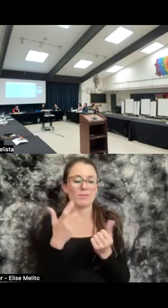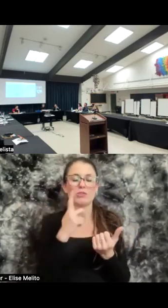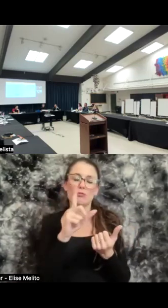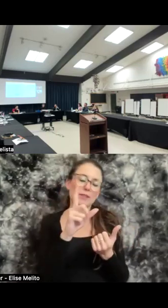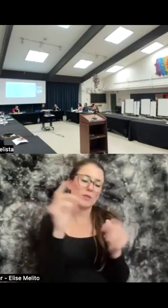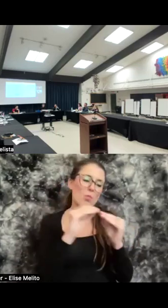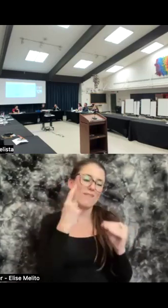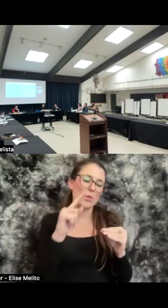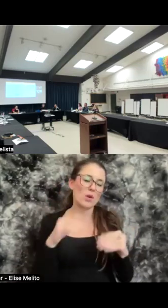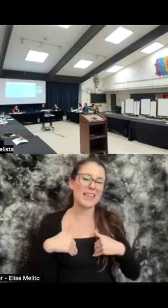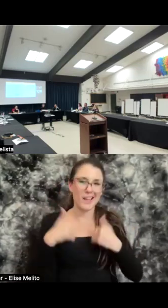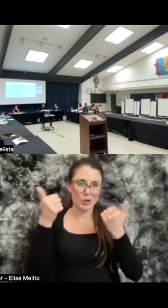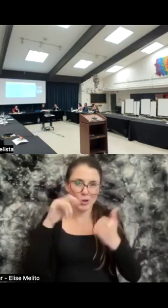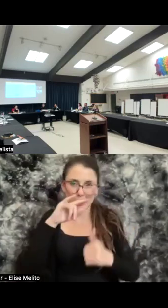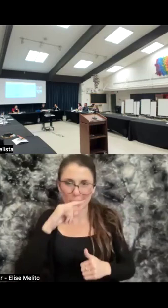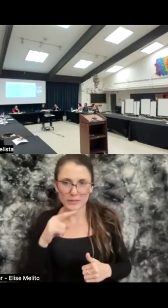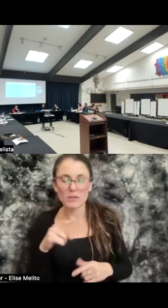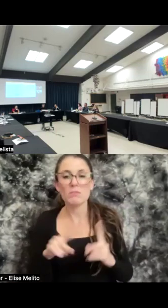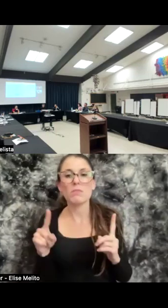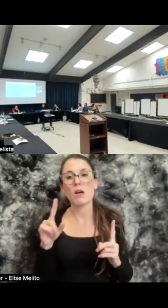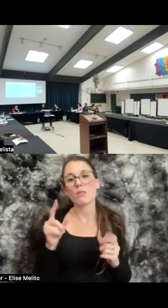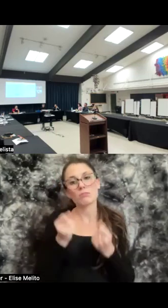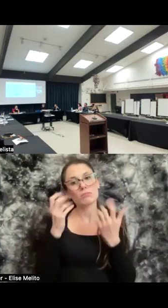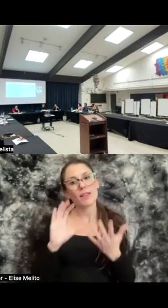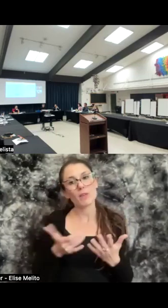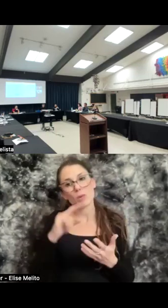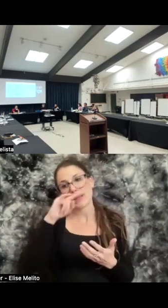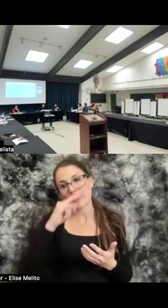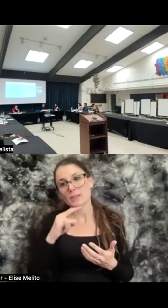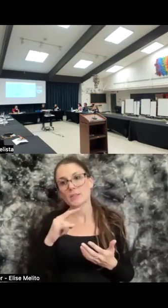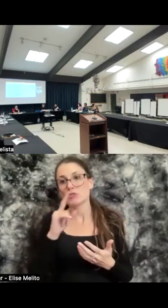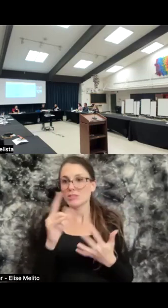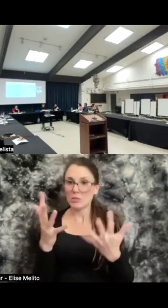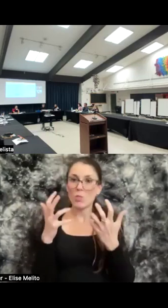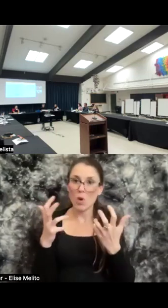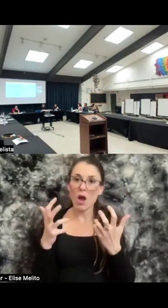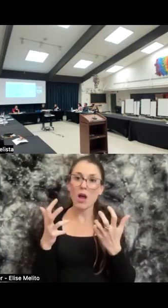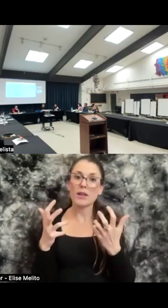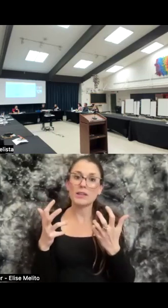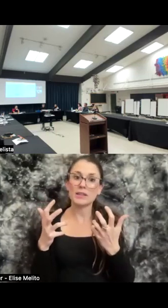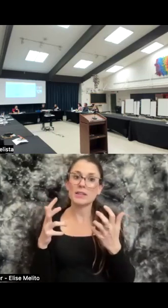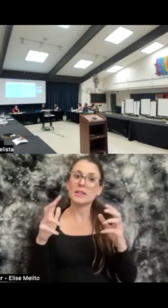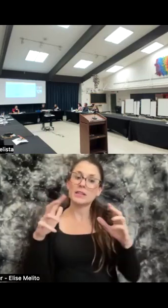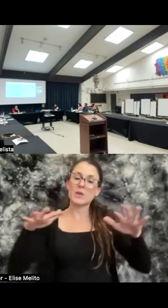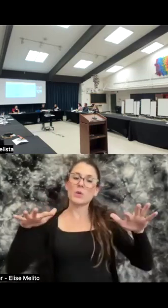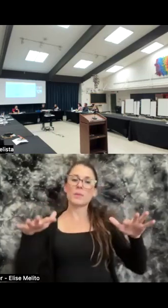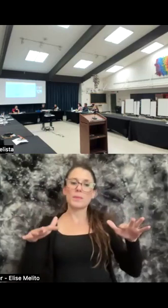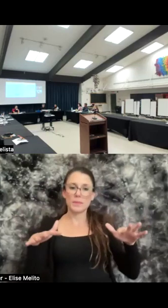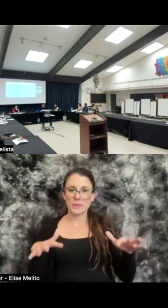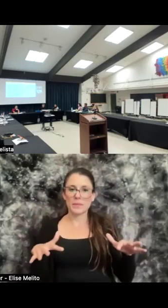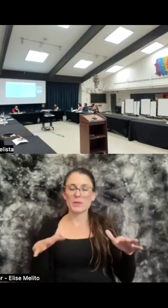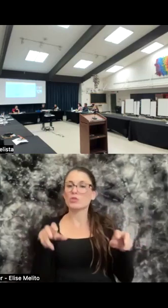our youngers, of course, but a lot of our kids really do crave like nice depression, like, and just, sitting with